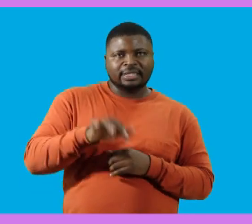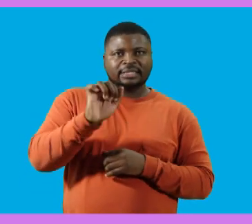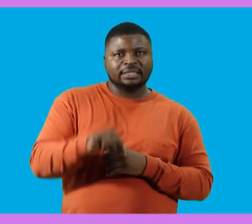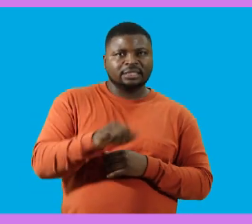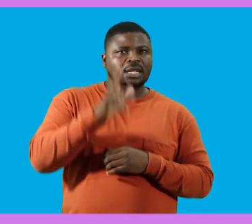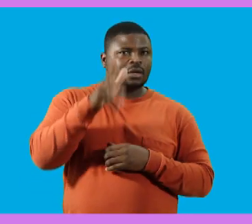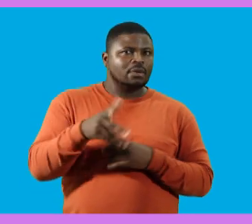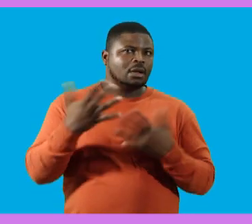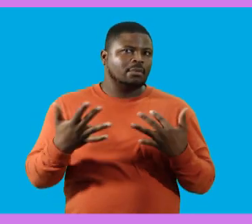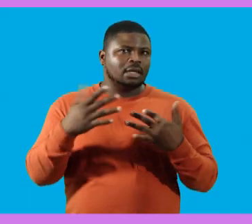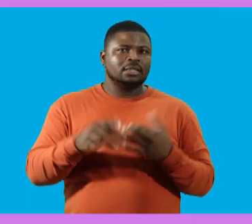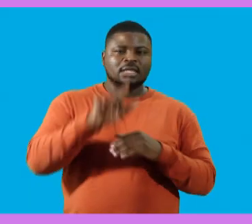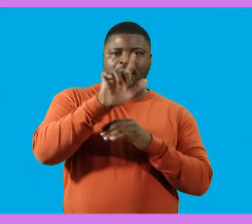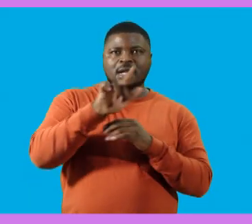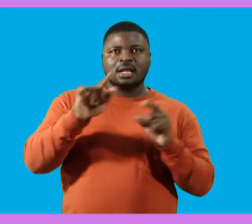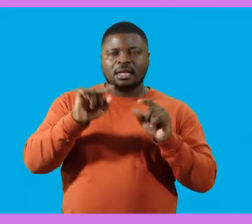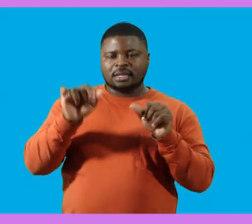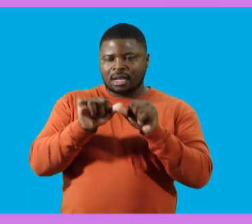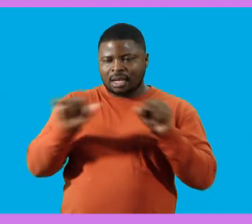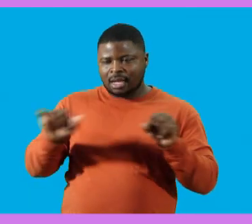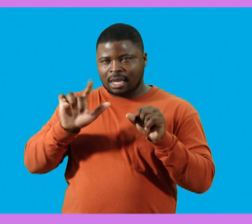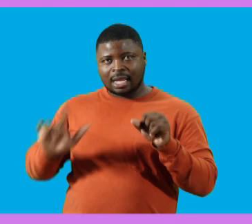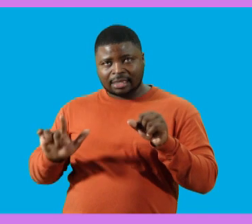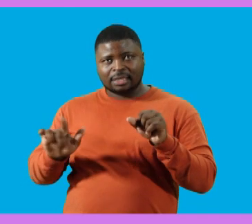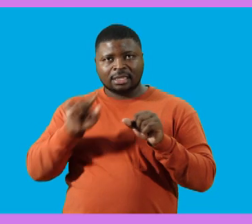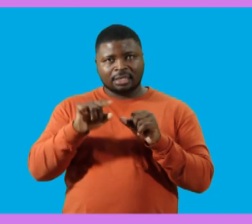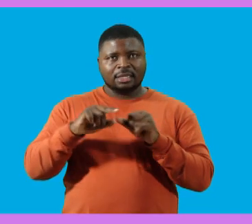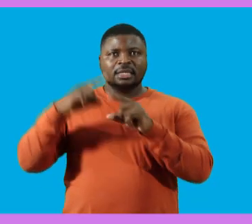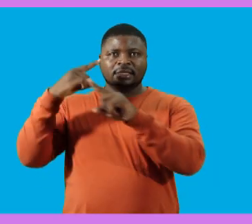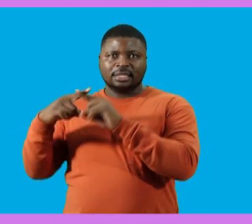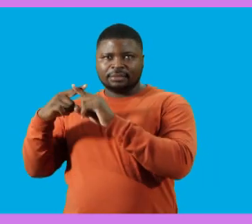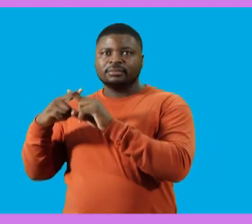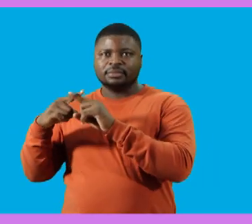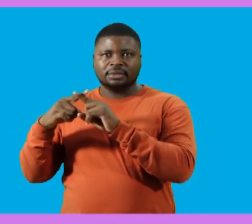is going to be the length times the width